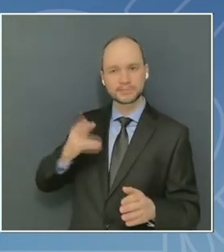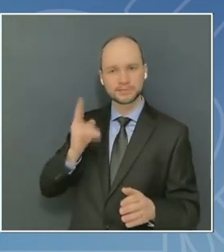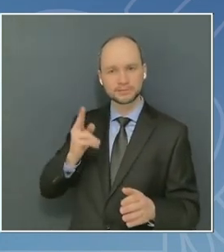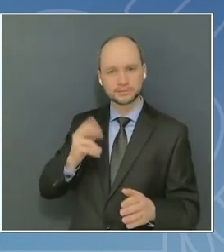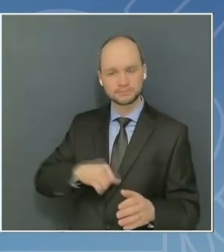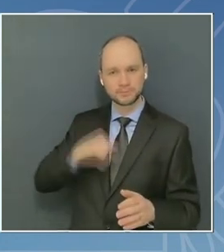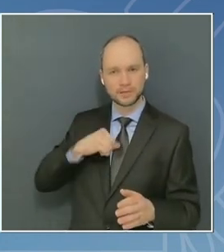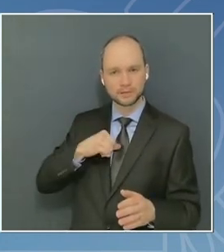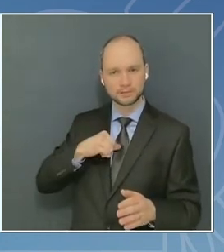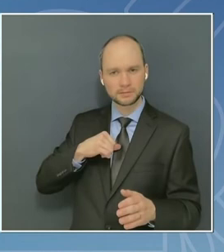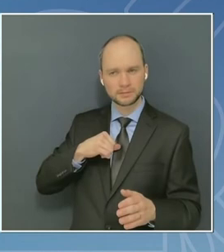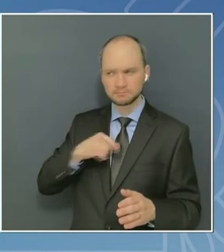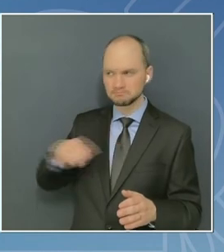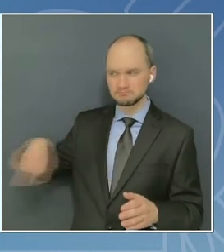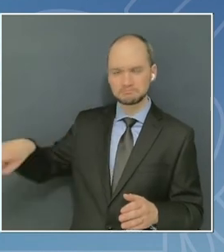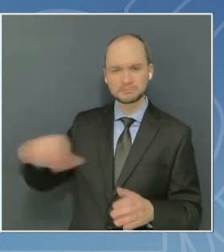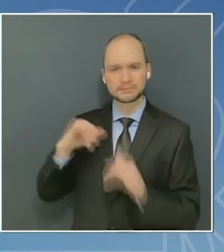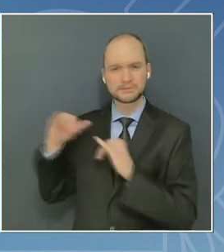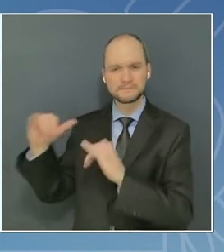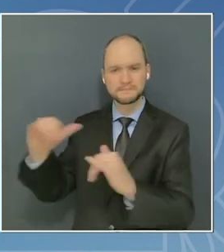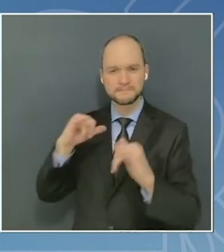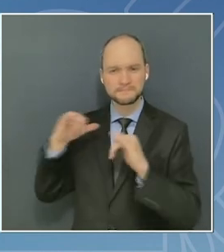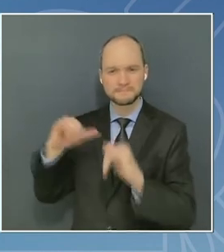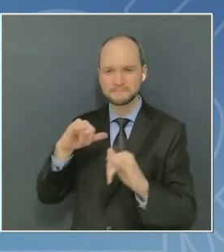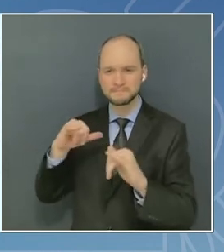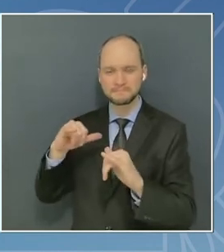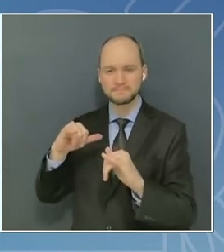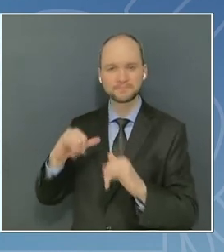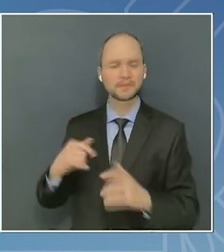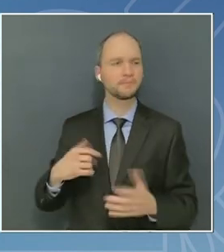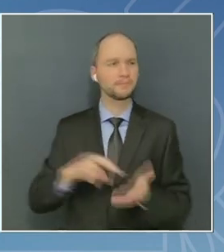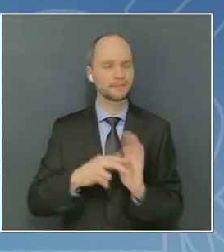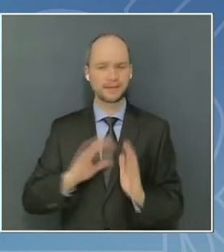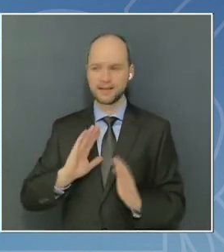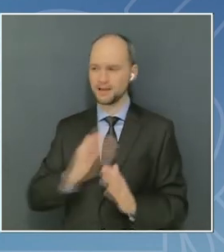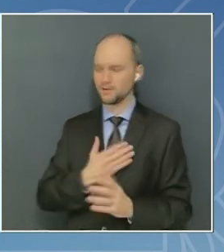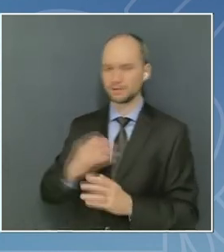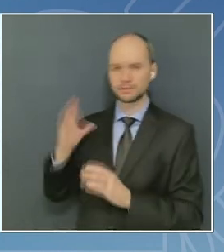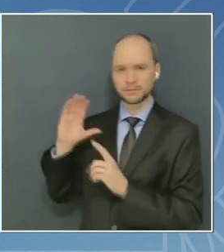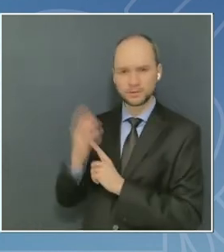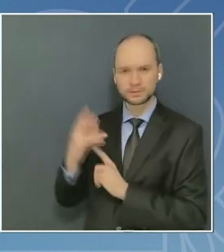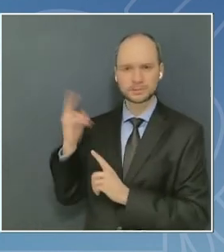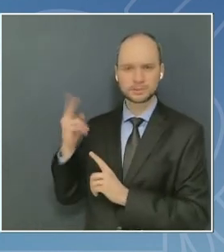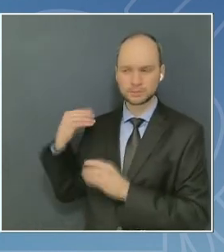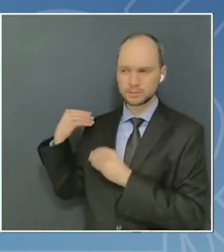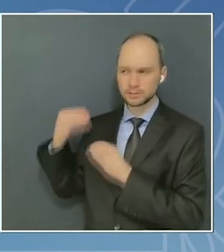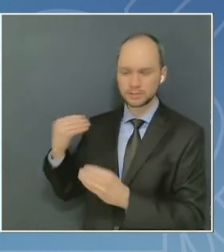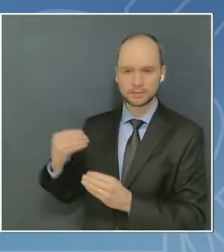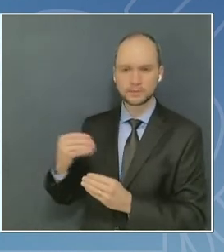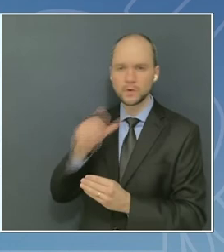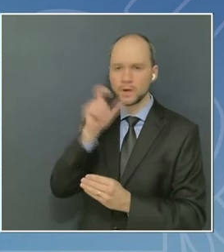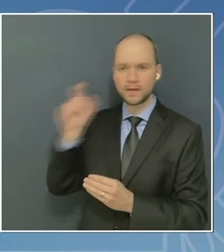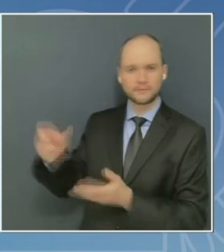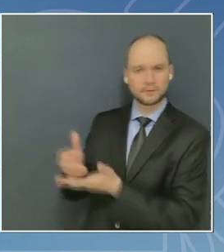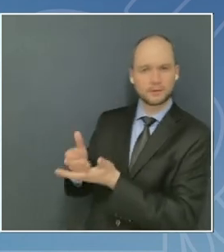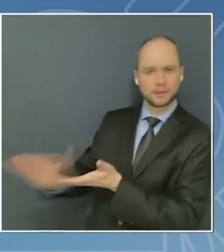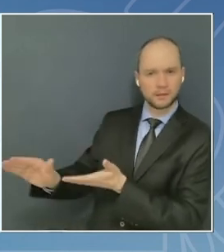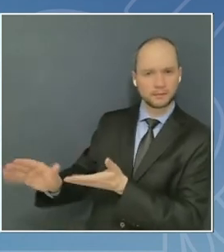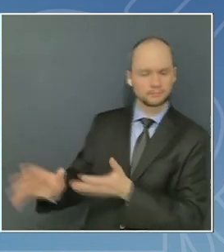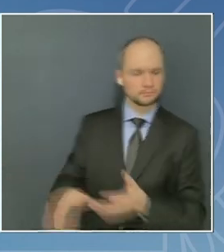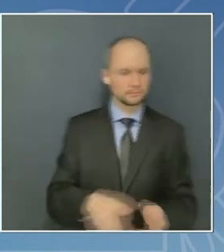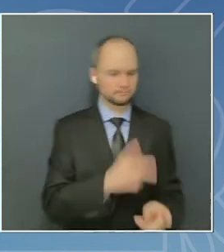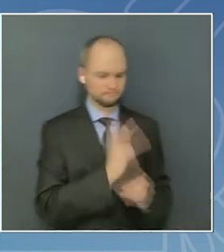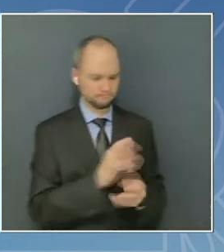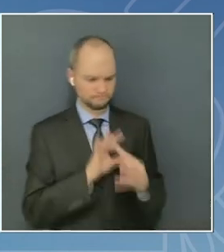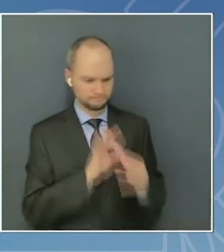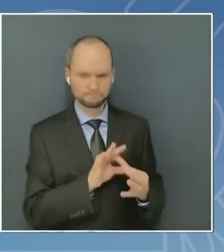dismiss our heritage while being proud of our country as Americans. And I don't know how to answer the naysayers. I